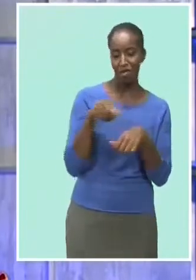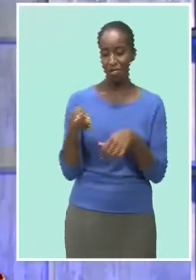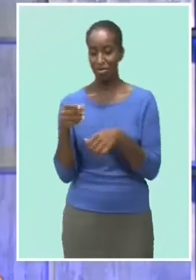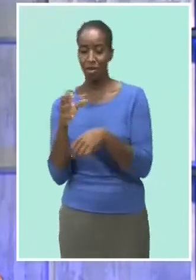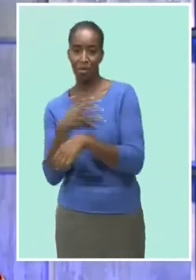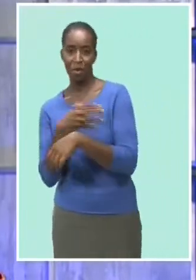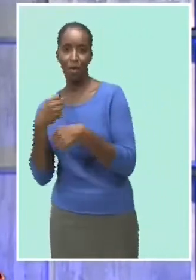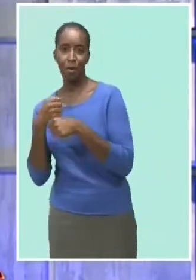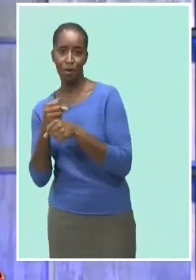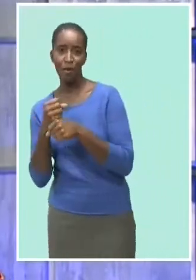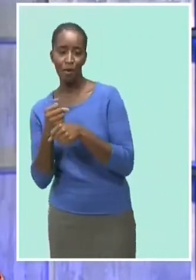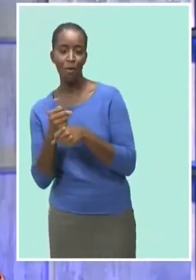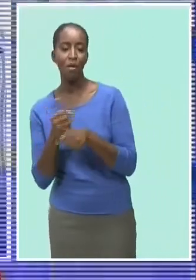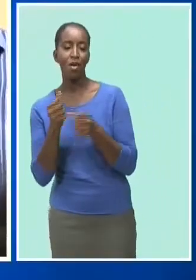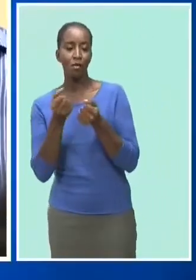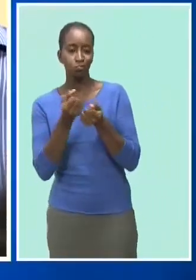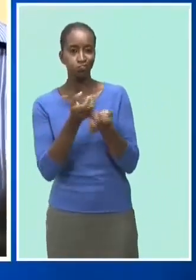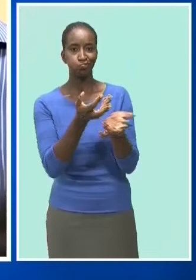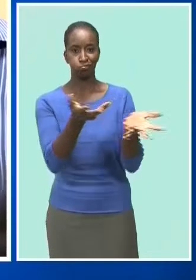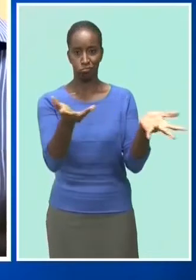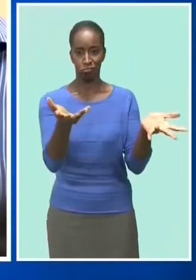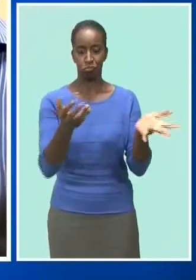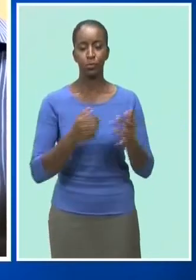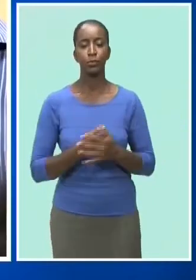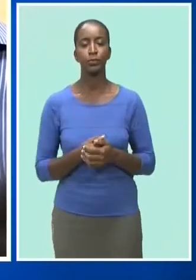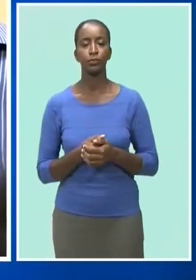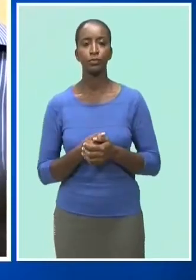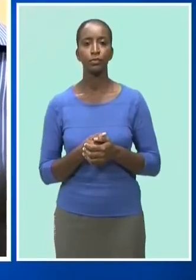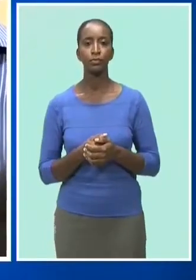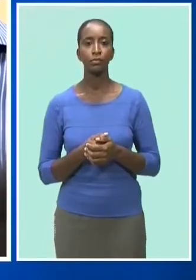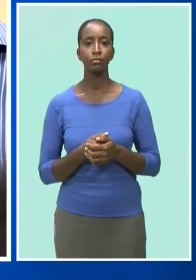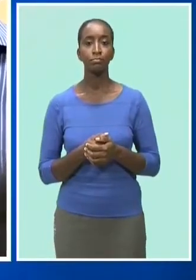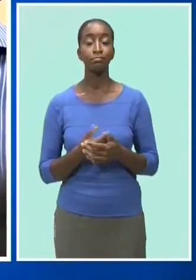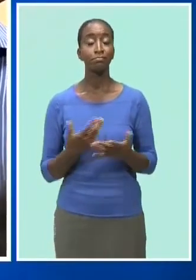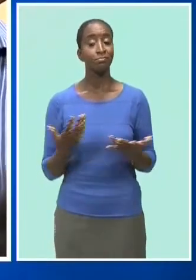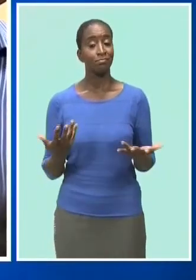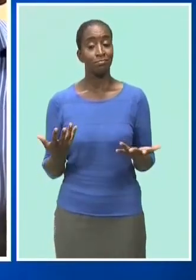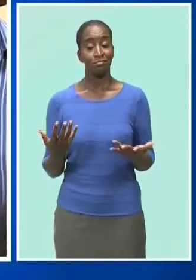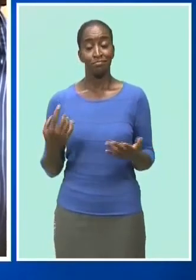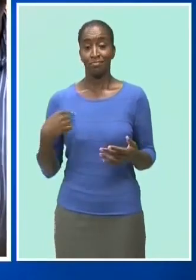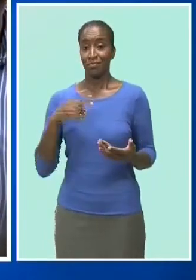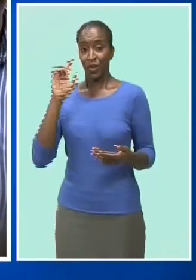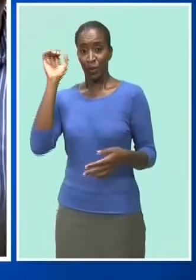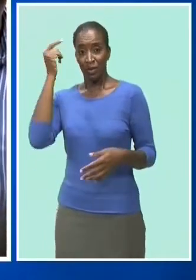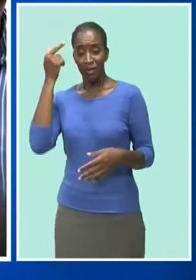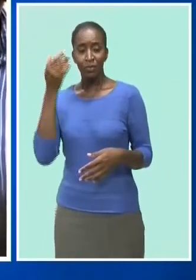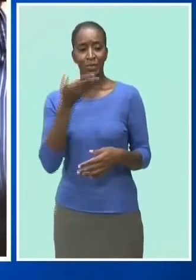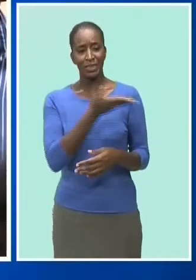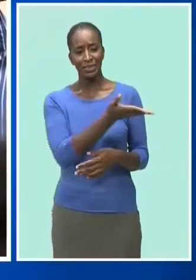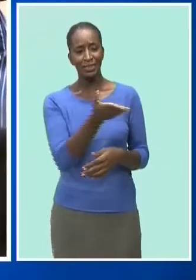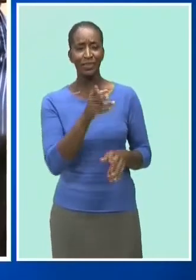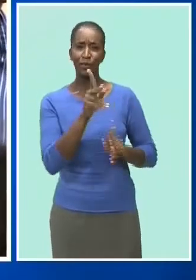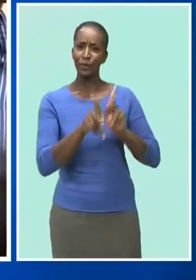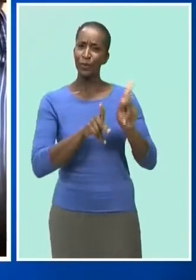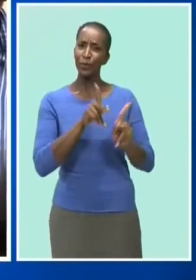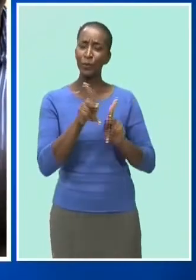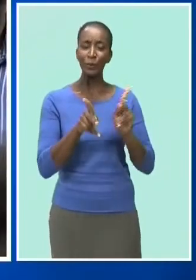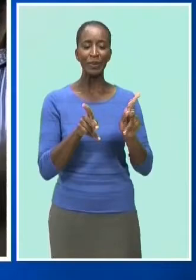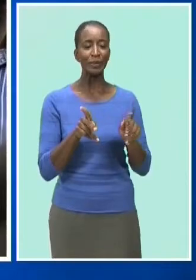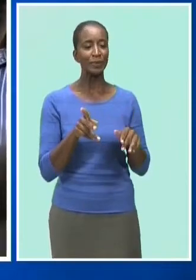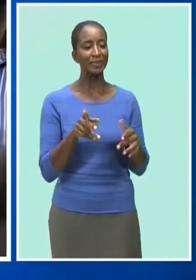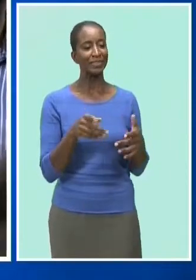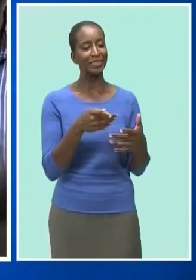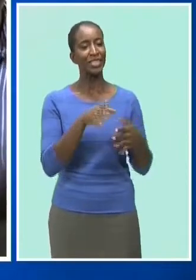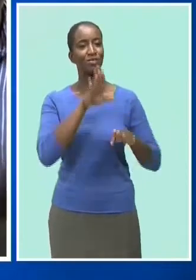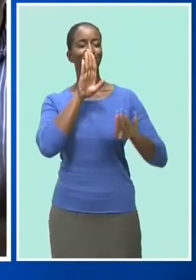way. As a government, certainly feel for our citizens, residents, and the inconveniences that